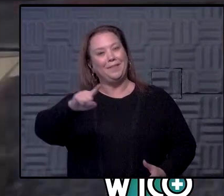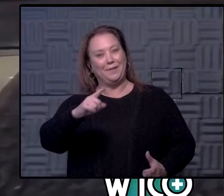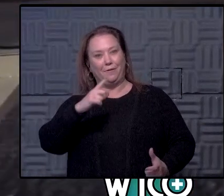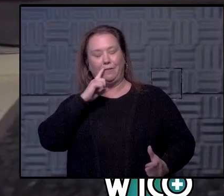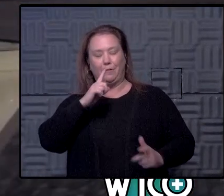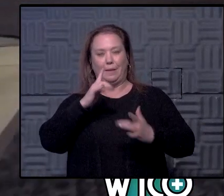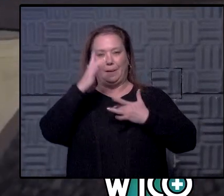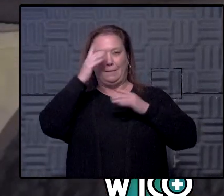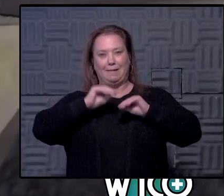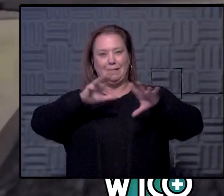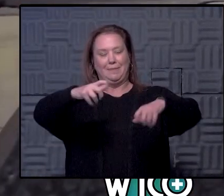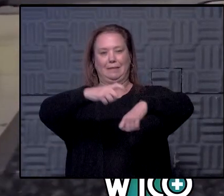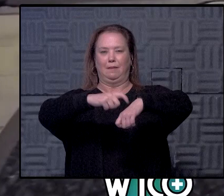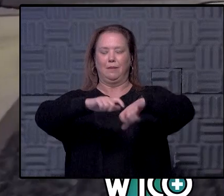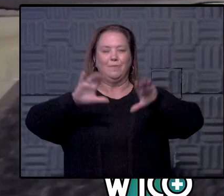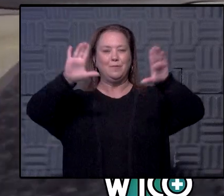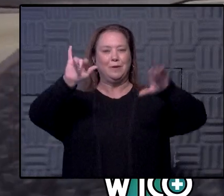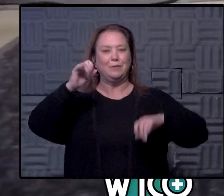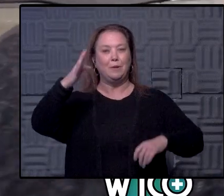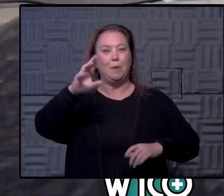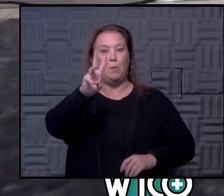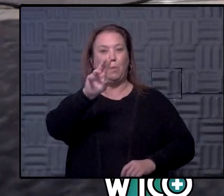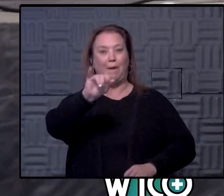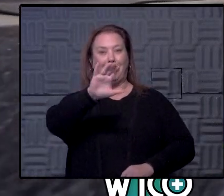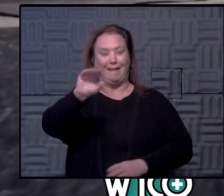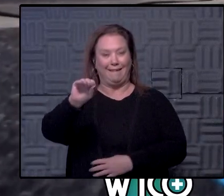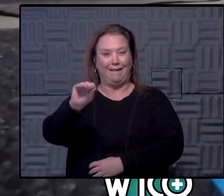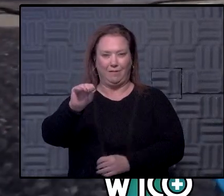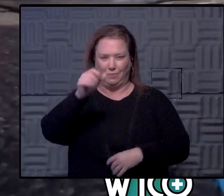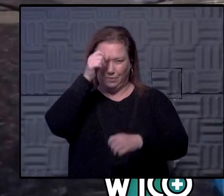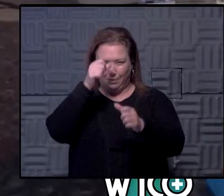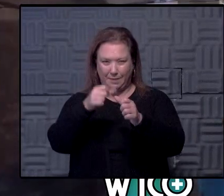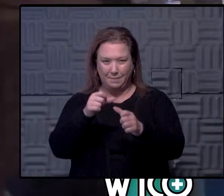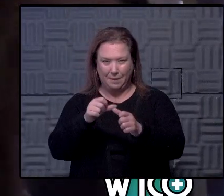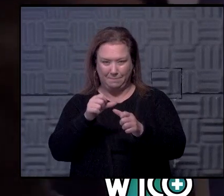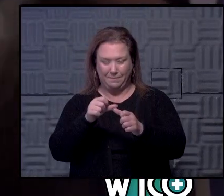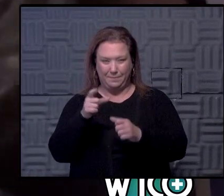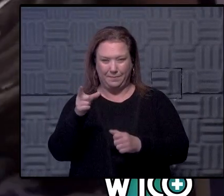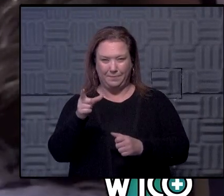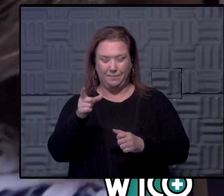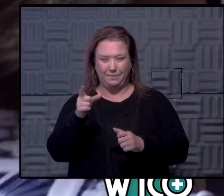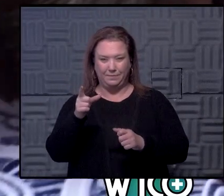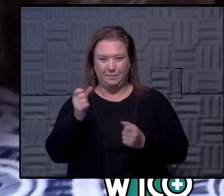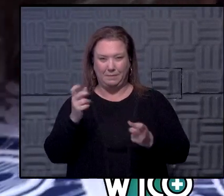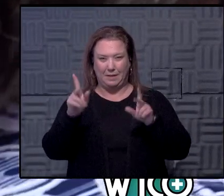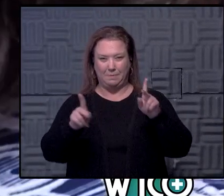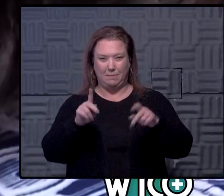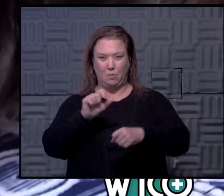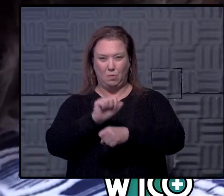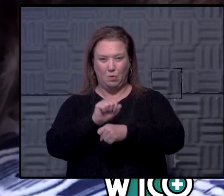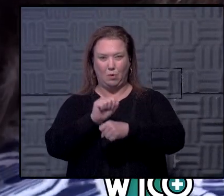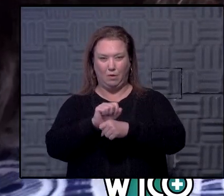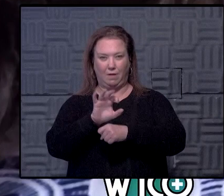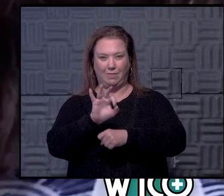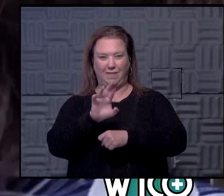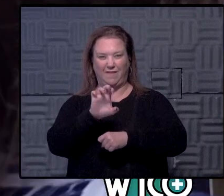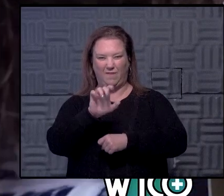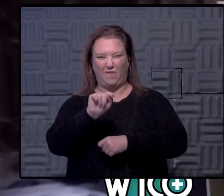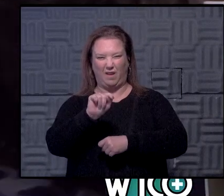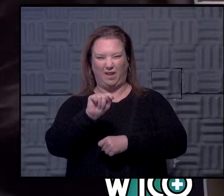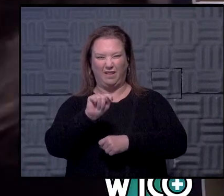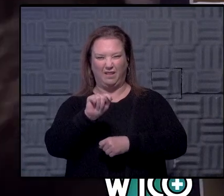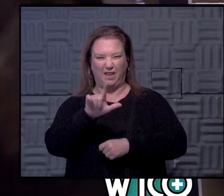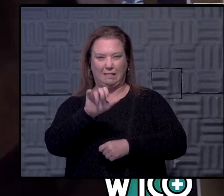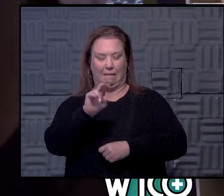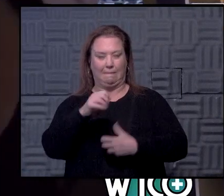this whole pandemic. They've done a great job, especially because Wyandotte County, if you remember, has a lot of folks who work on the front lines, a lot of the essential